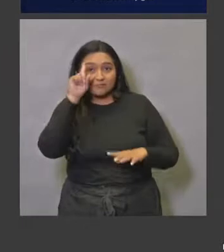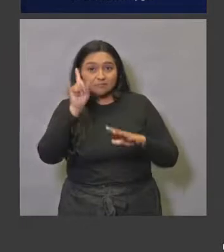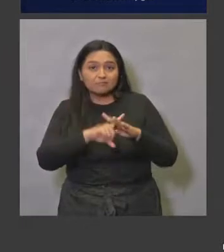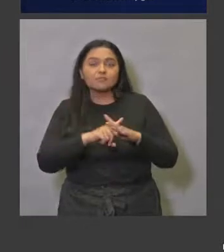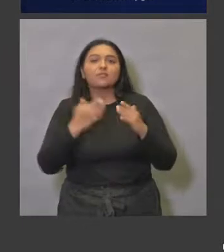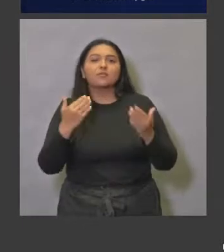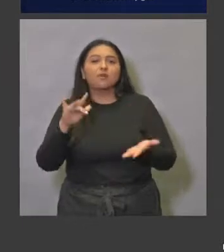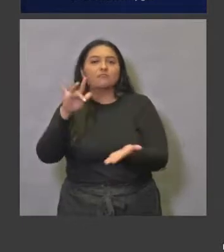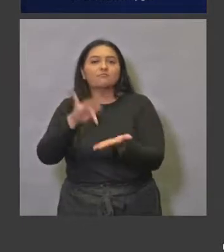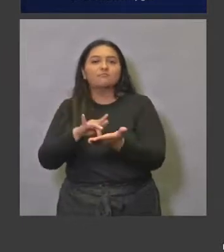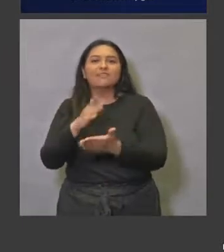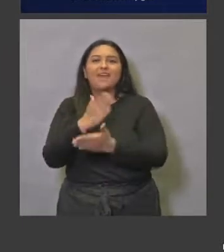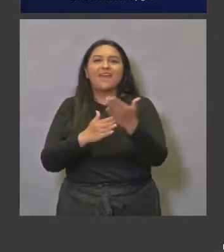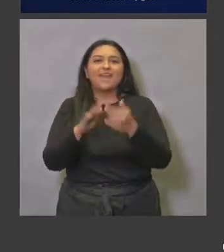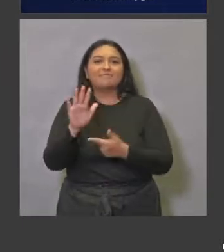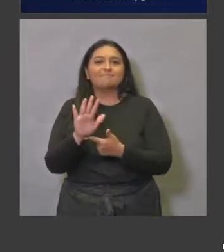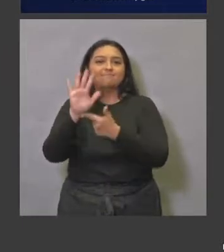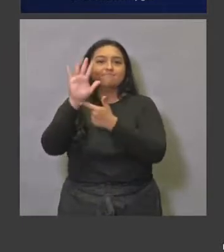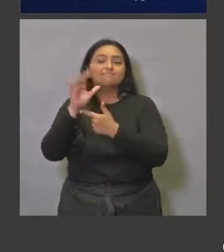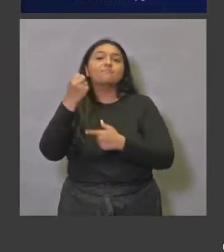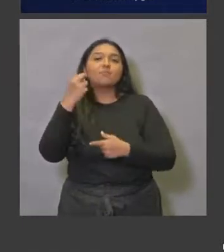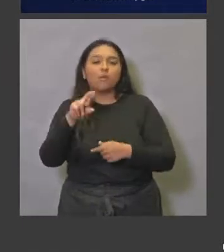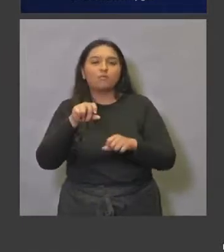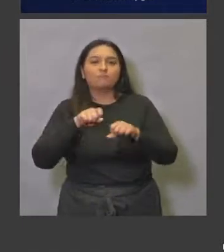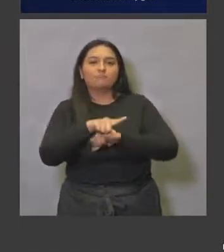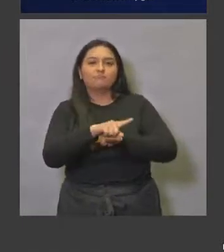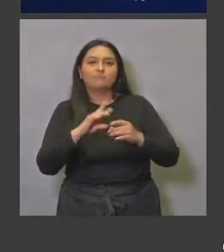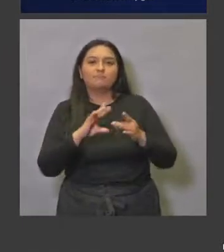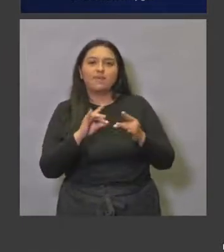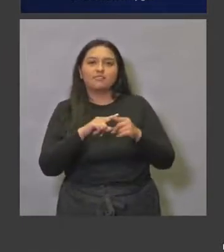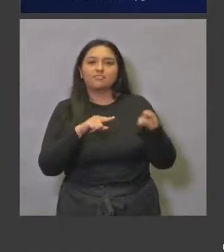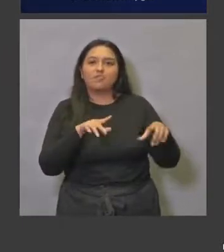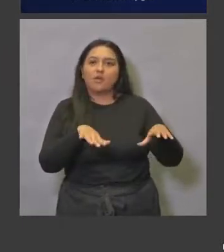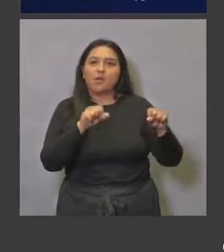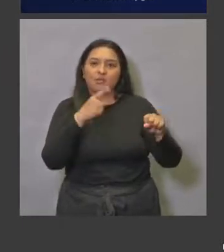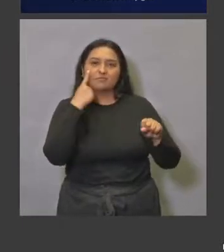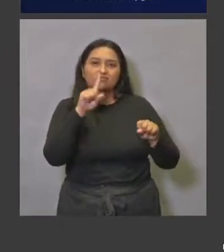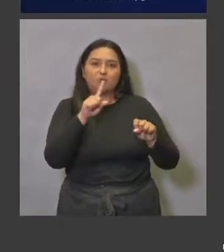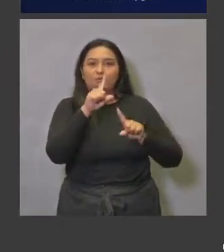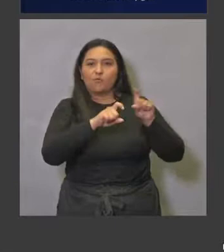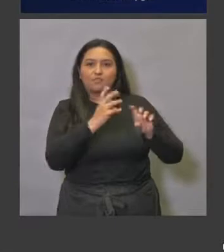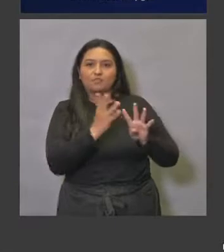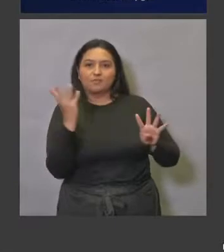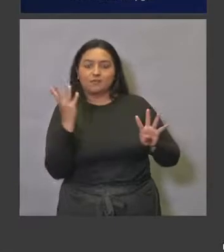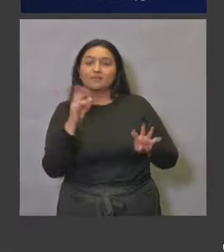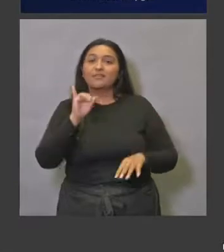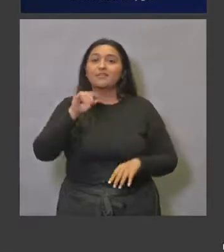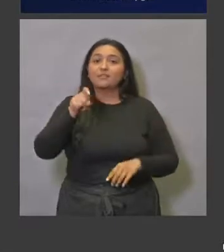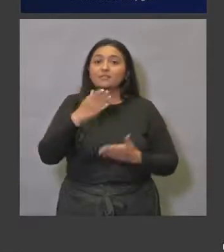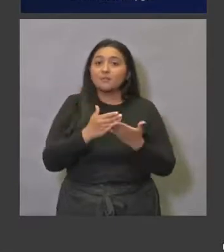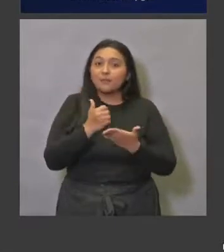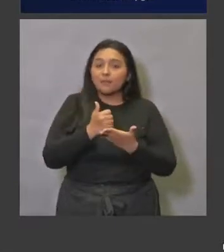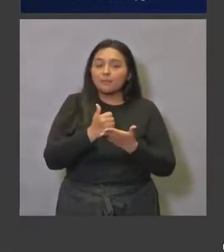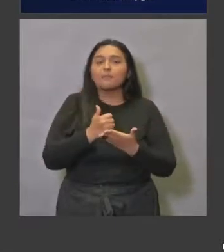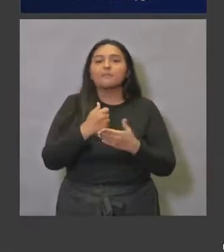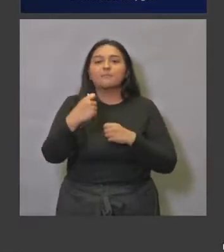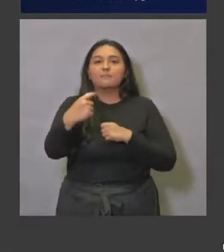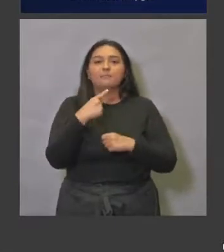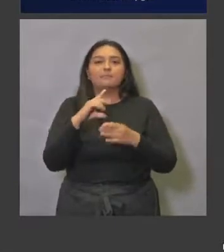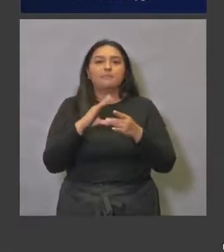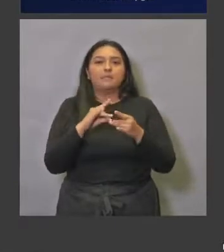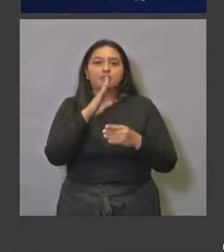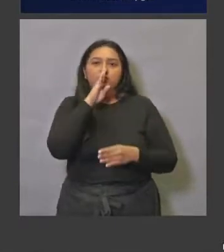icon or send a chat to the host to be placed in queue. If you should require assistance during the call, please message me